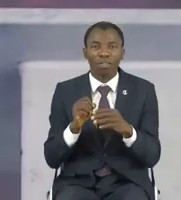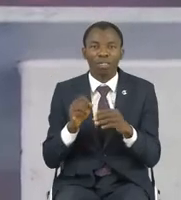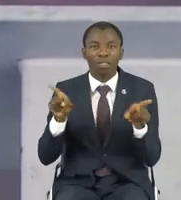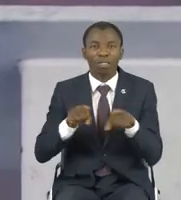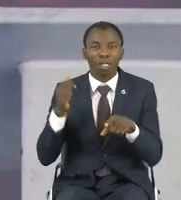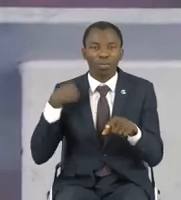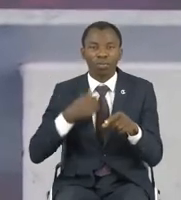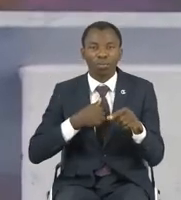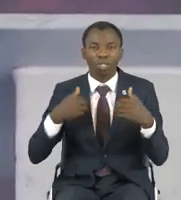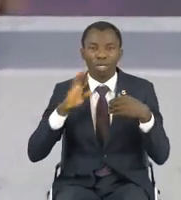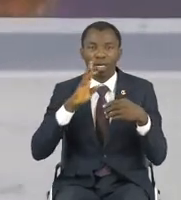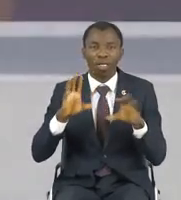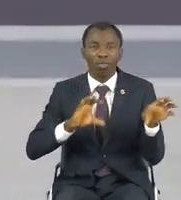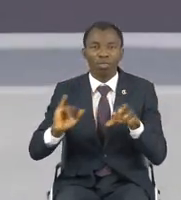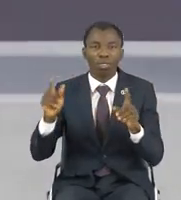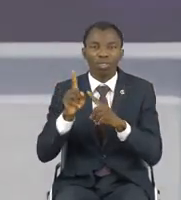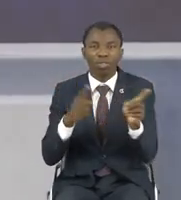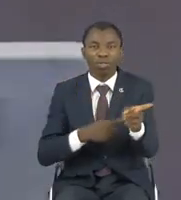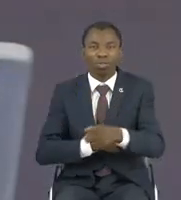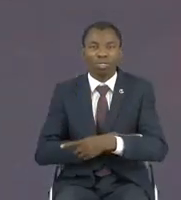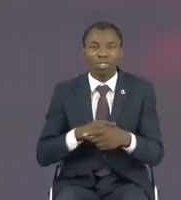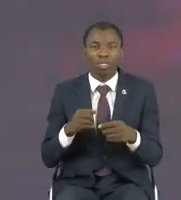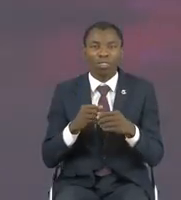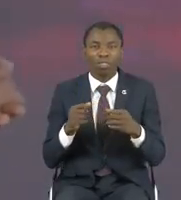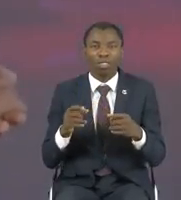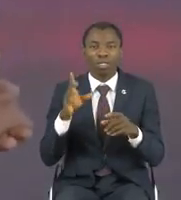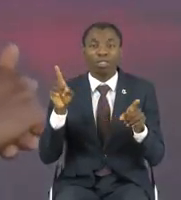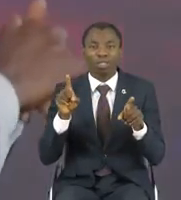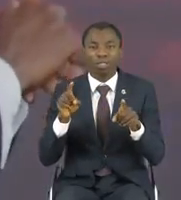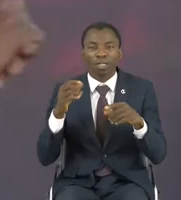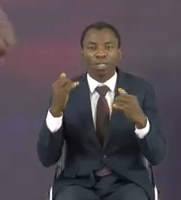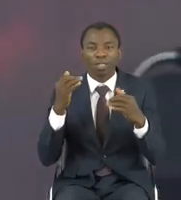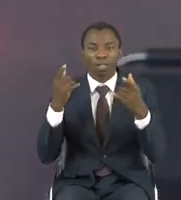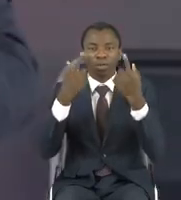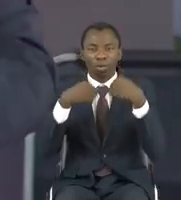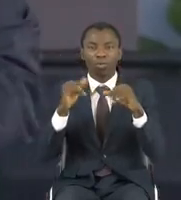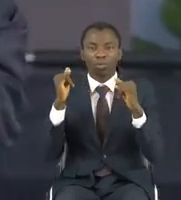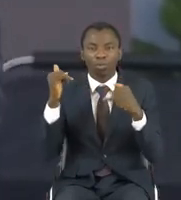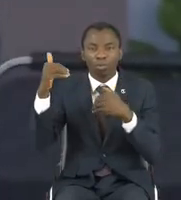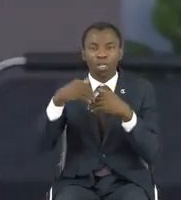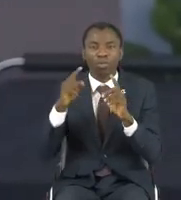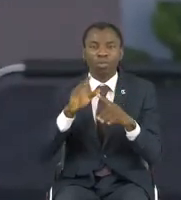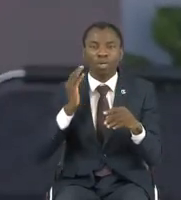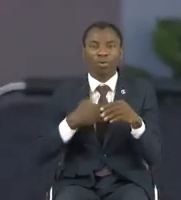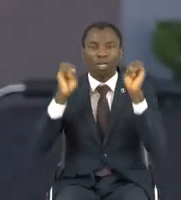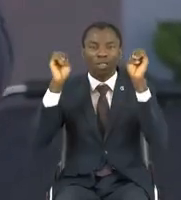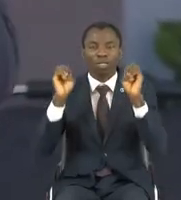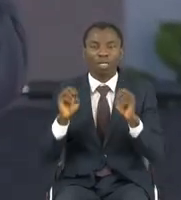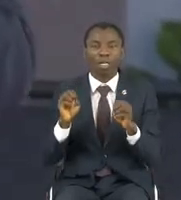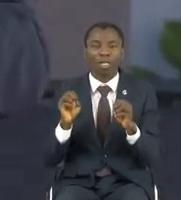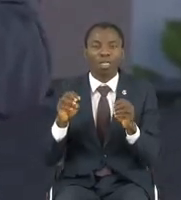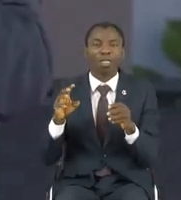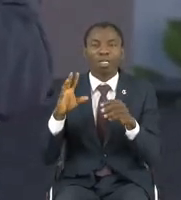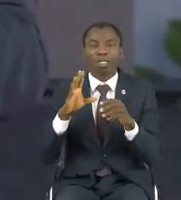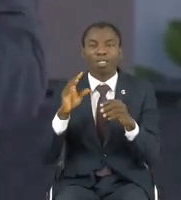today. Come back to our educational system. In education, students who have